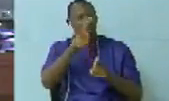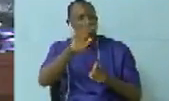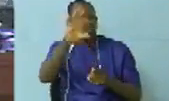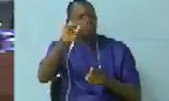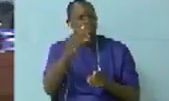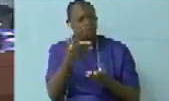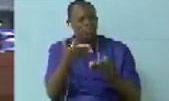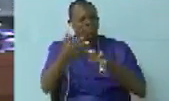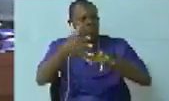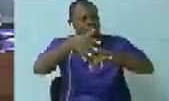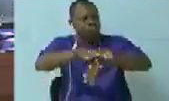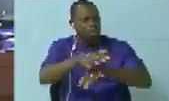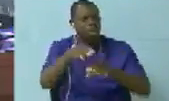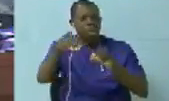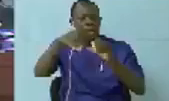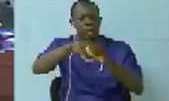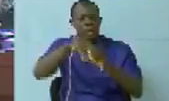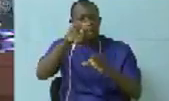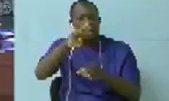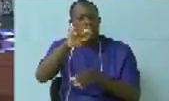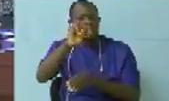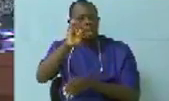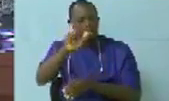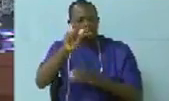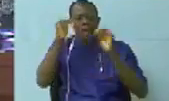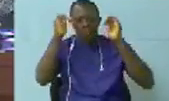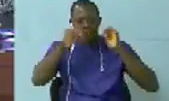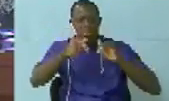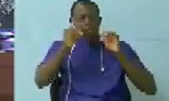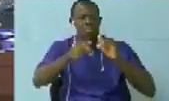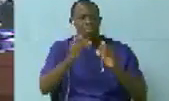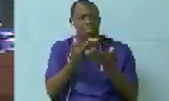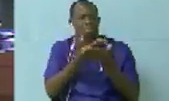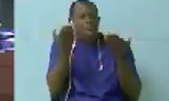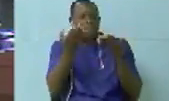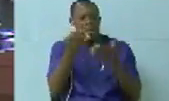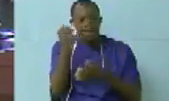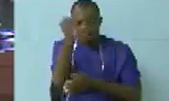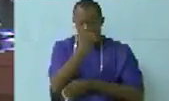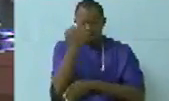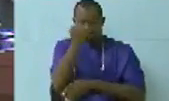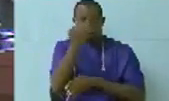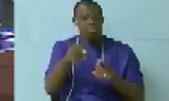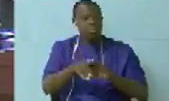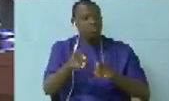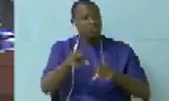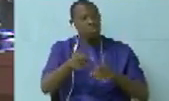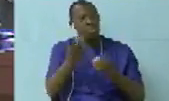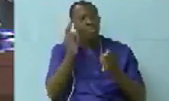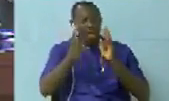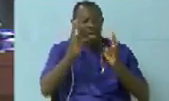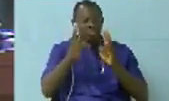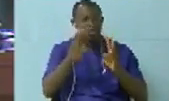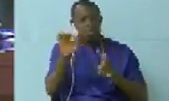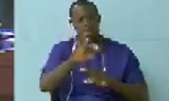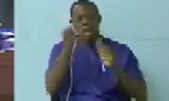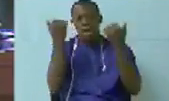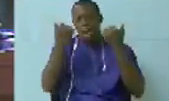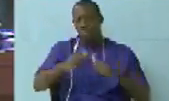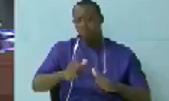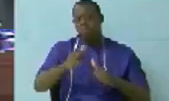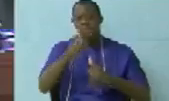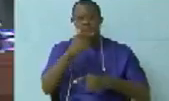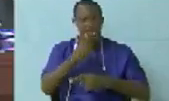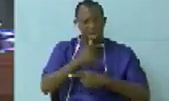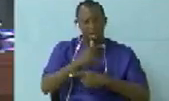dovetail them into the NIA hearing simply because the violations that took place,